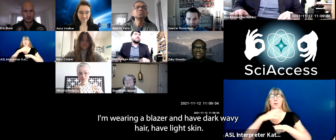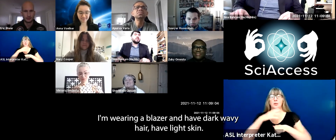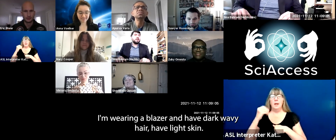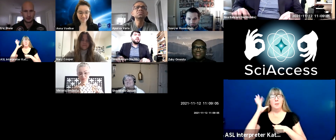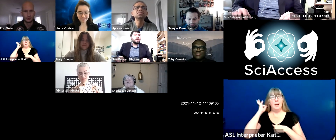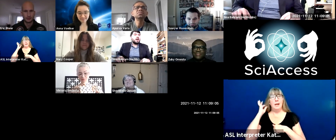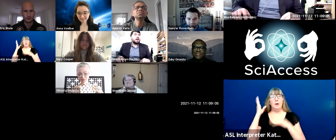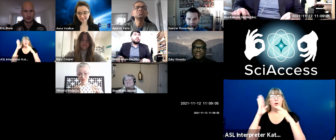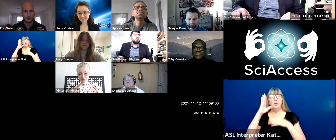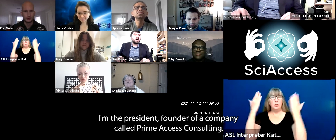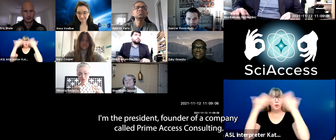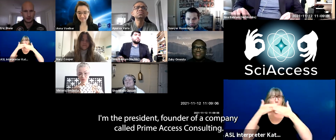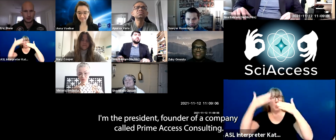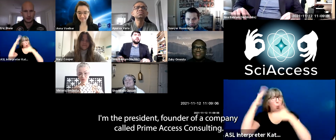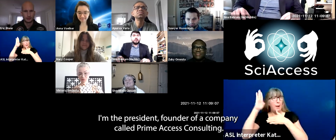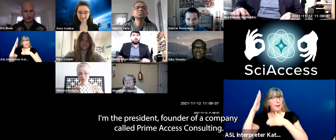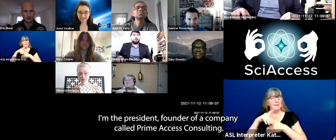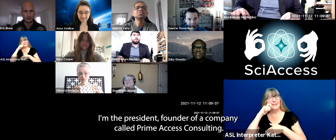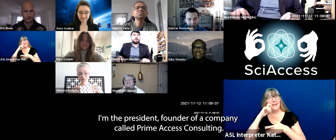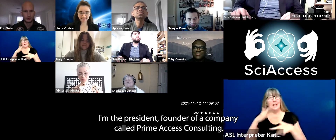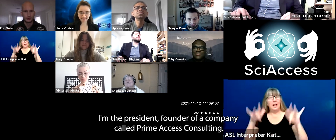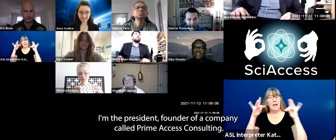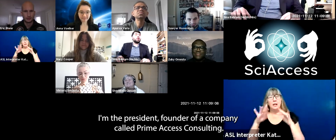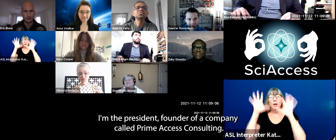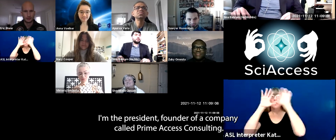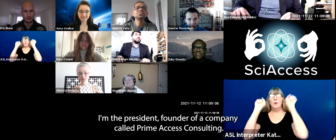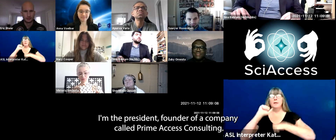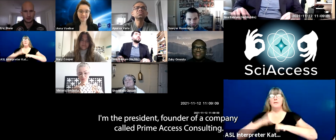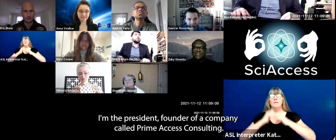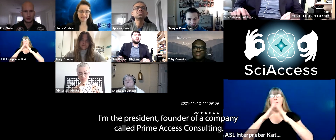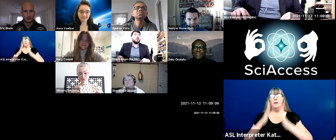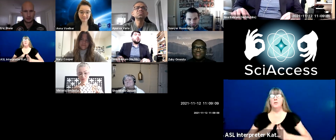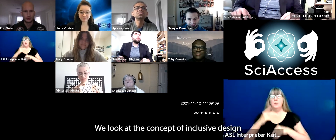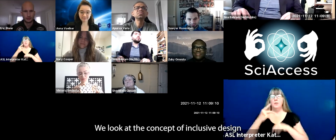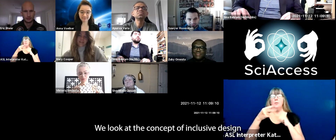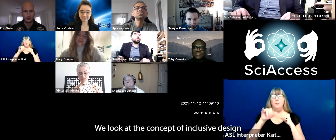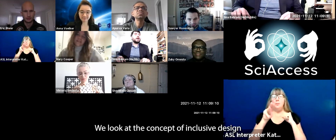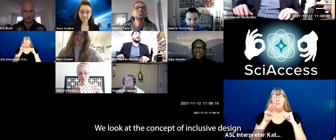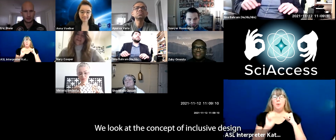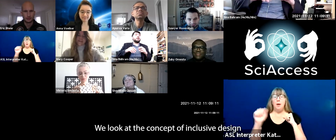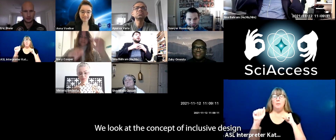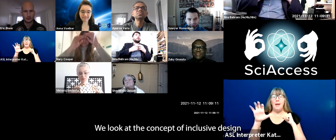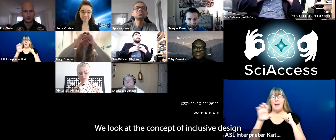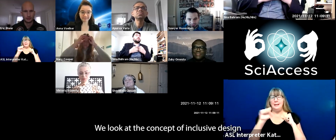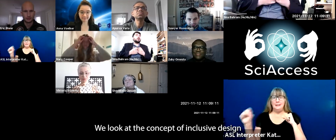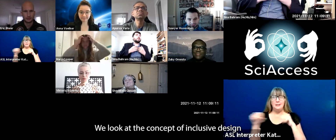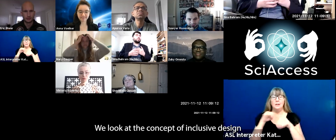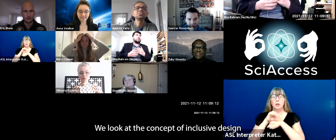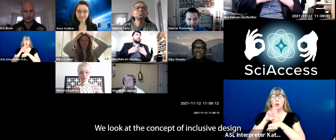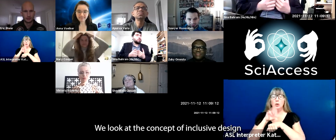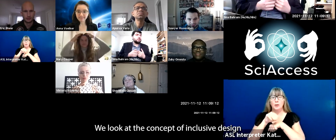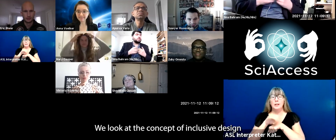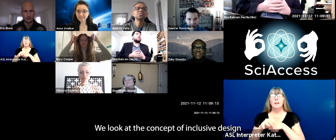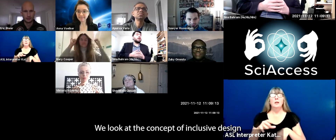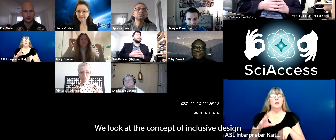have light skin. I'm the president and founder of a company called Prime Access Consulting. We look at the concept